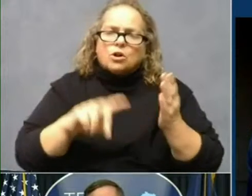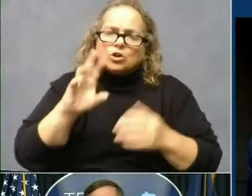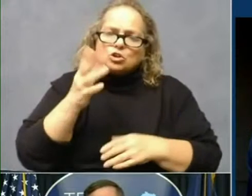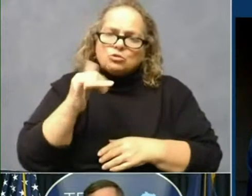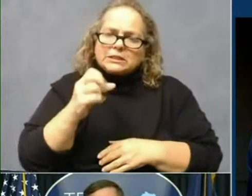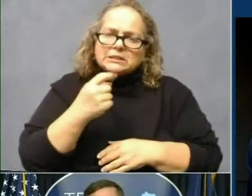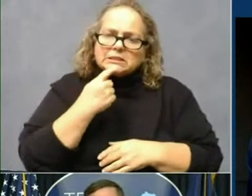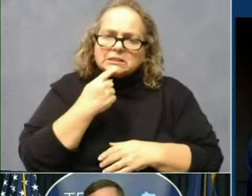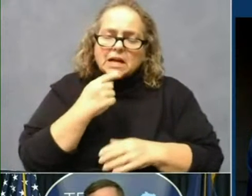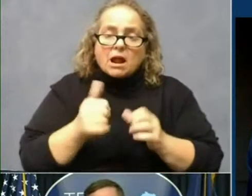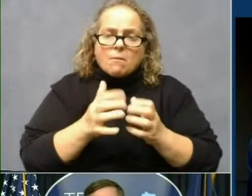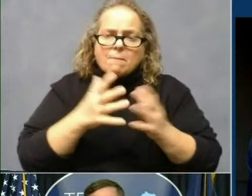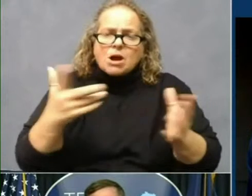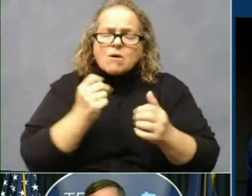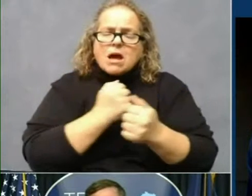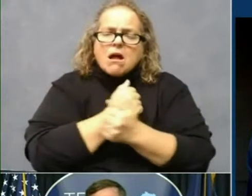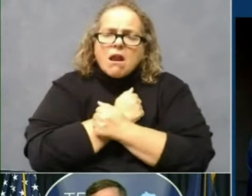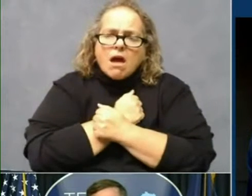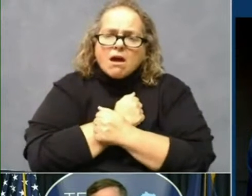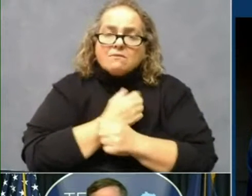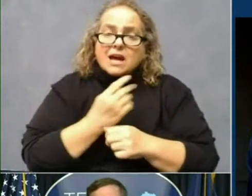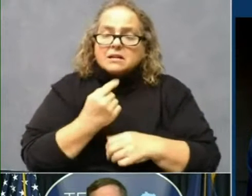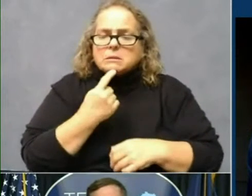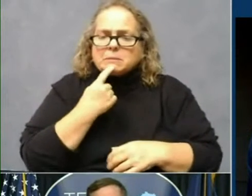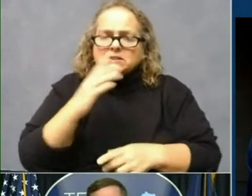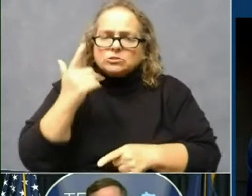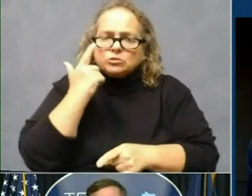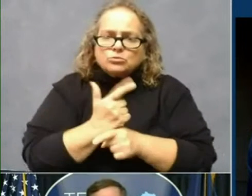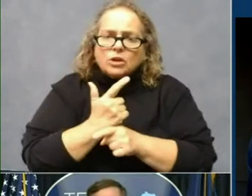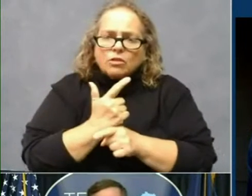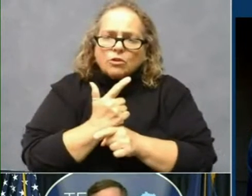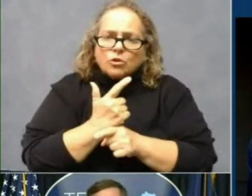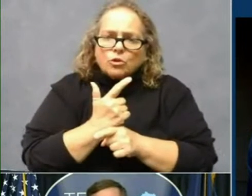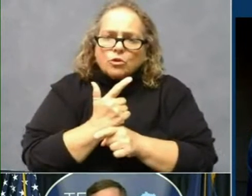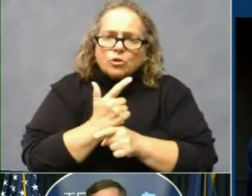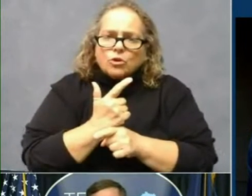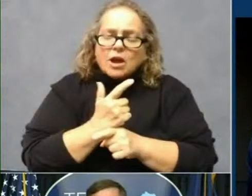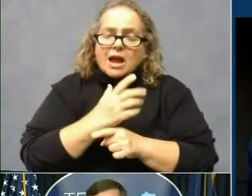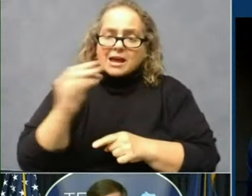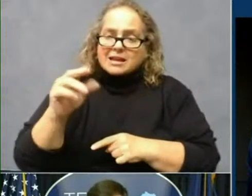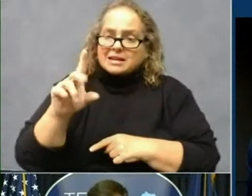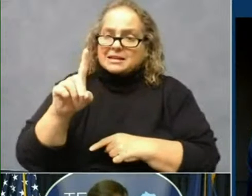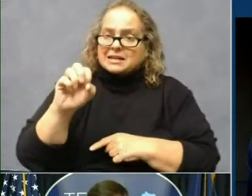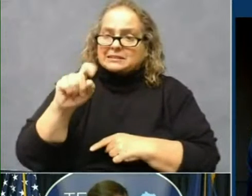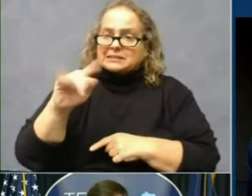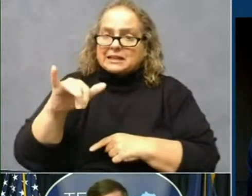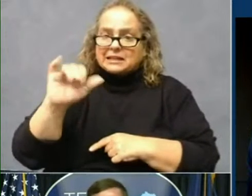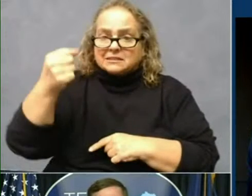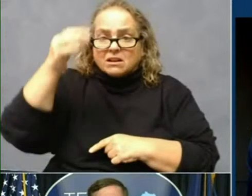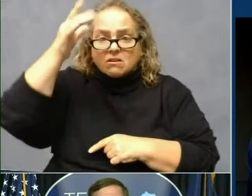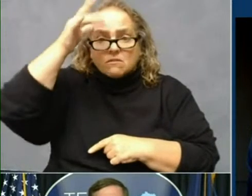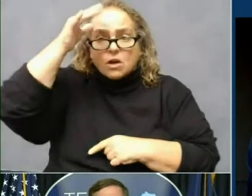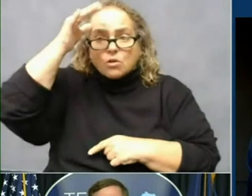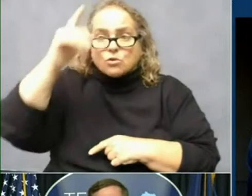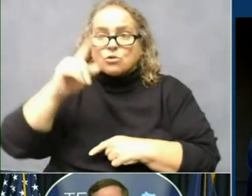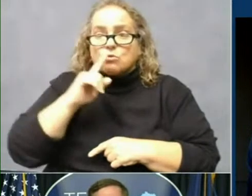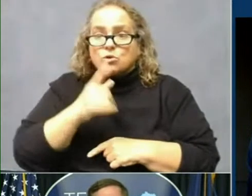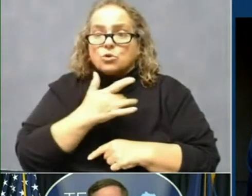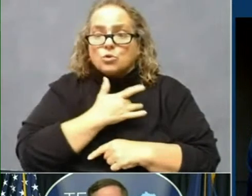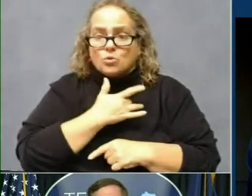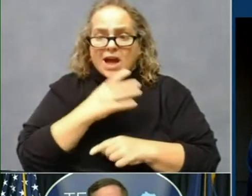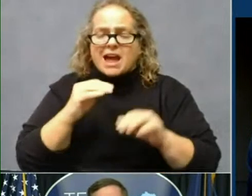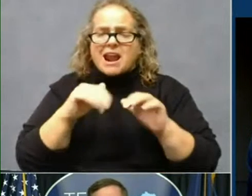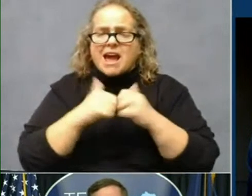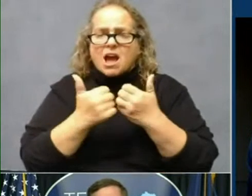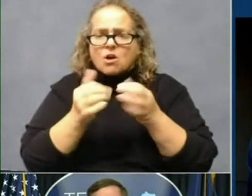and misses his brother and Destiny's dad, but also how important it is